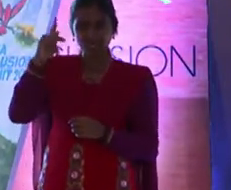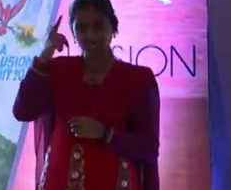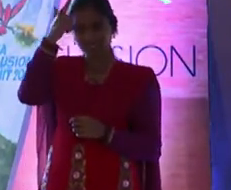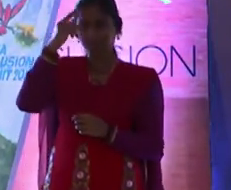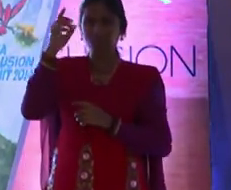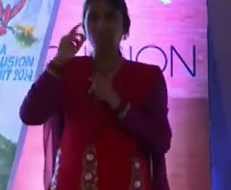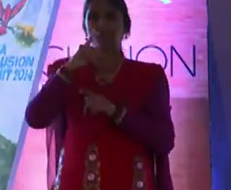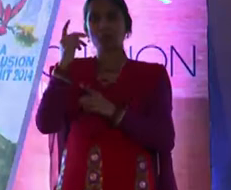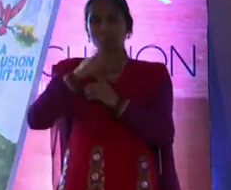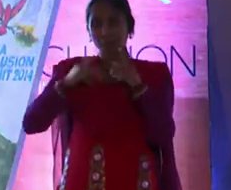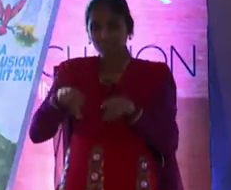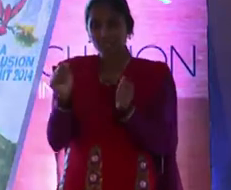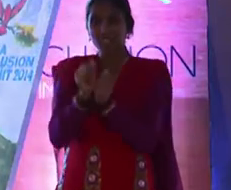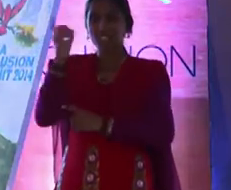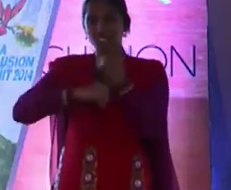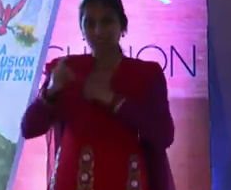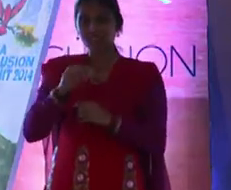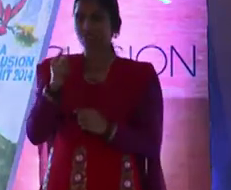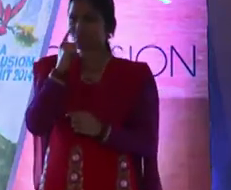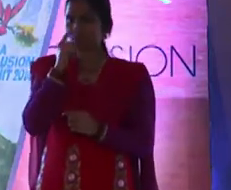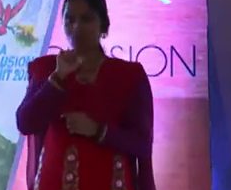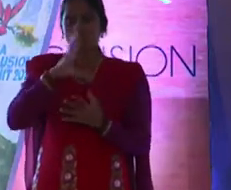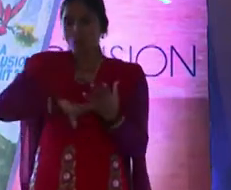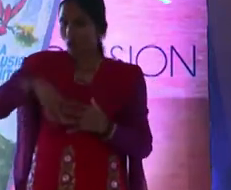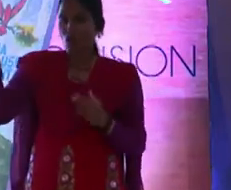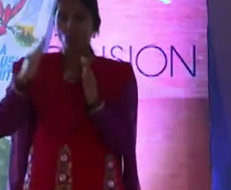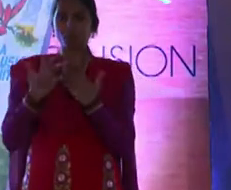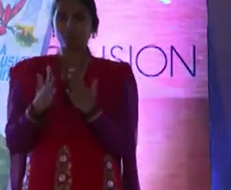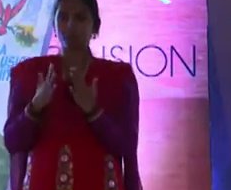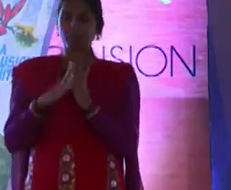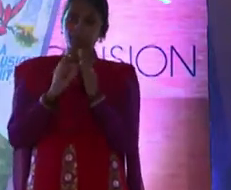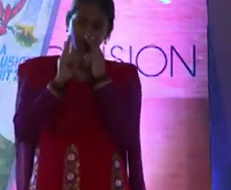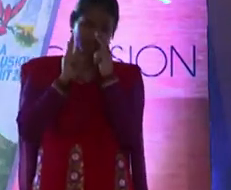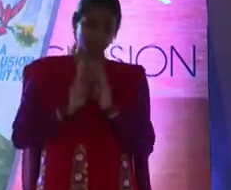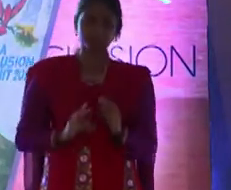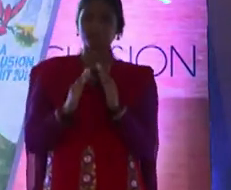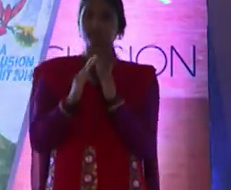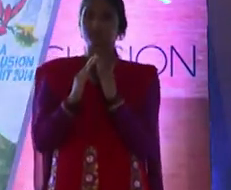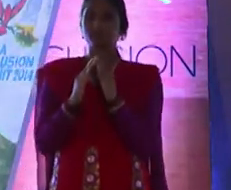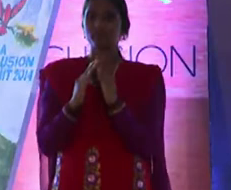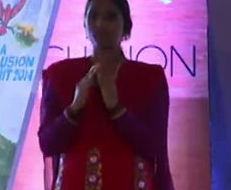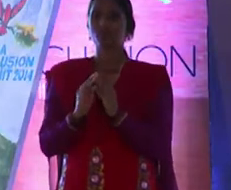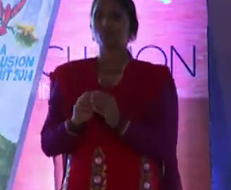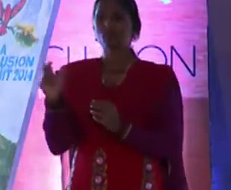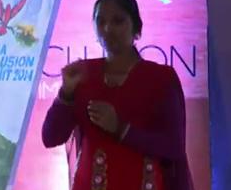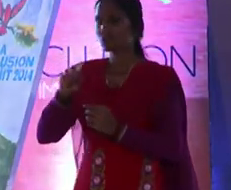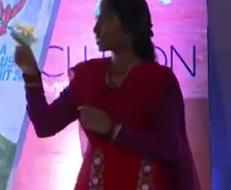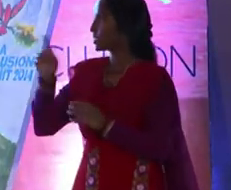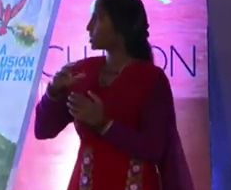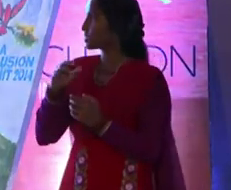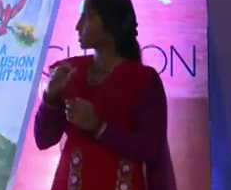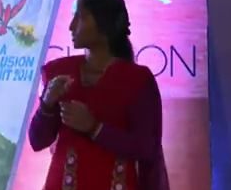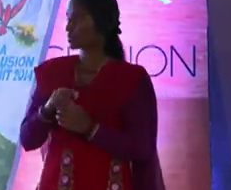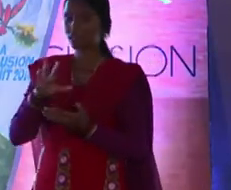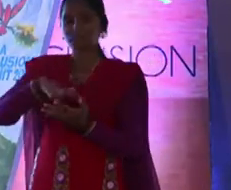with disabilities, girls, do not even come out of the house, leave alone taking them to a place where they could learn and they can